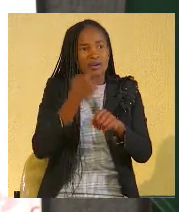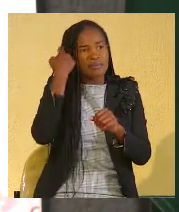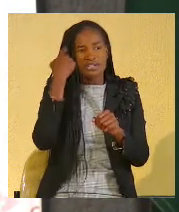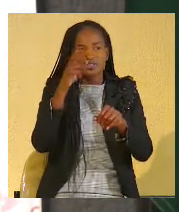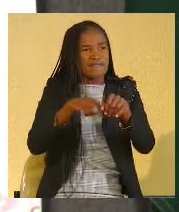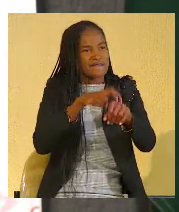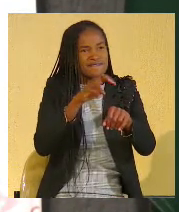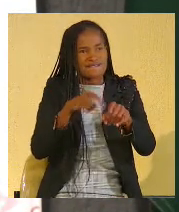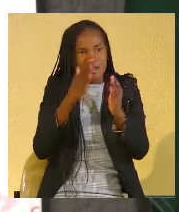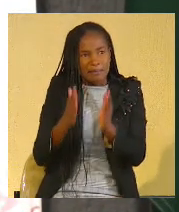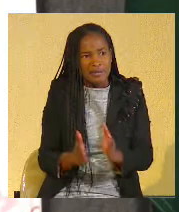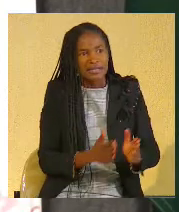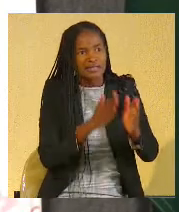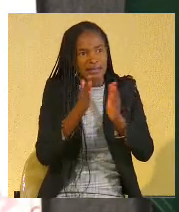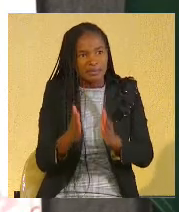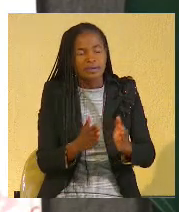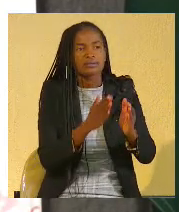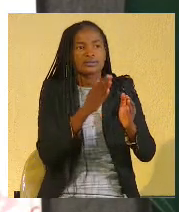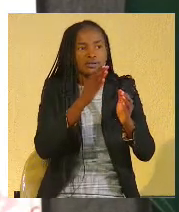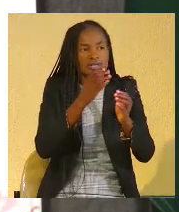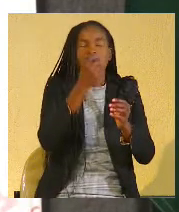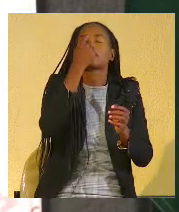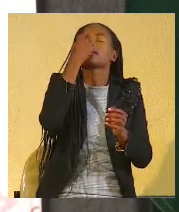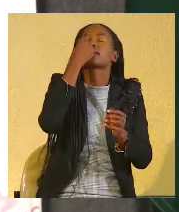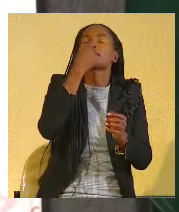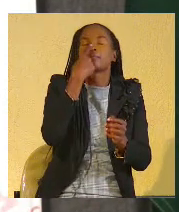COVID-19. As you may remember that